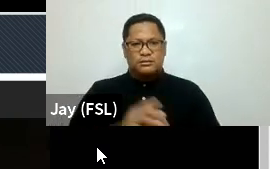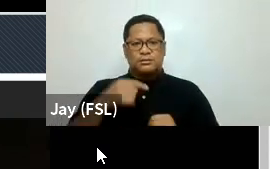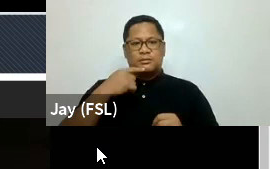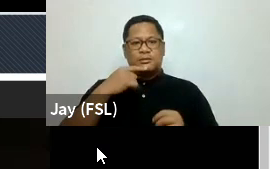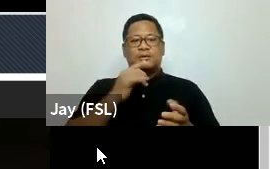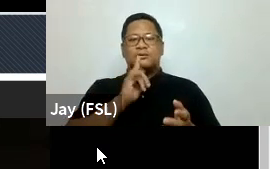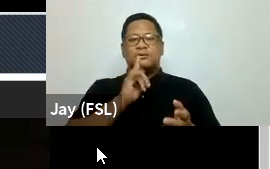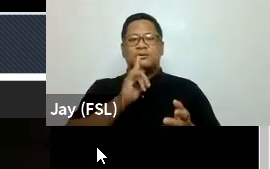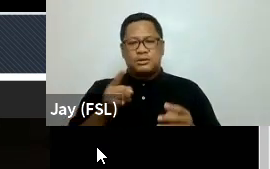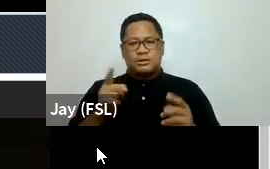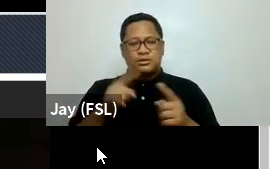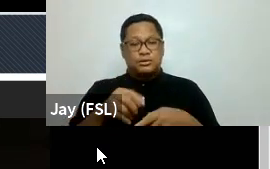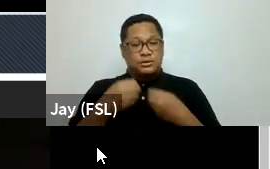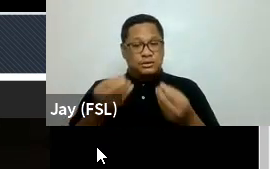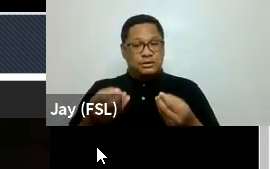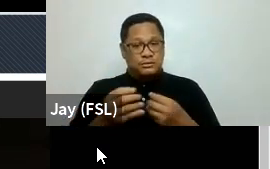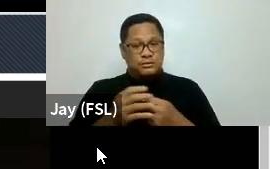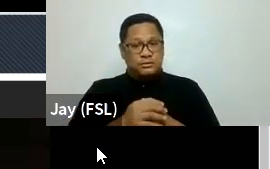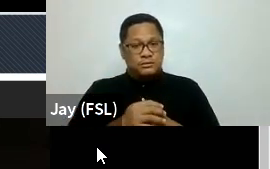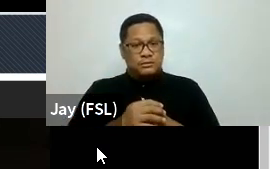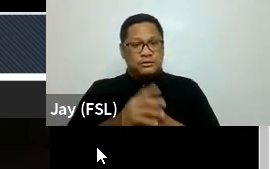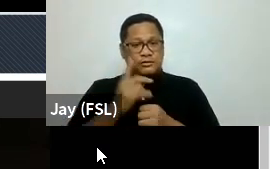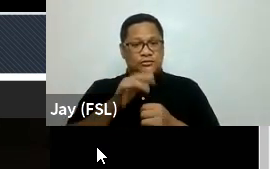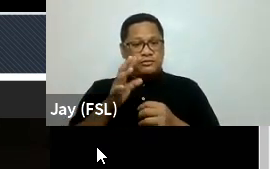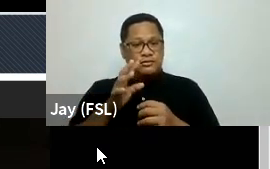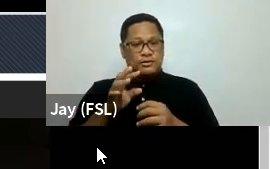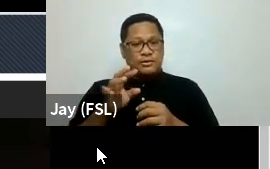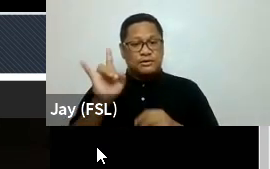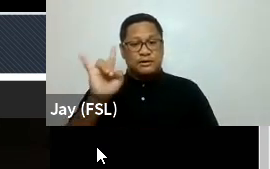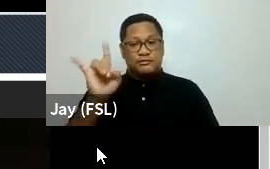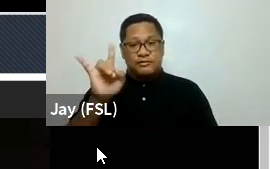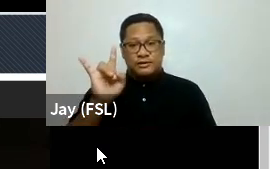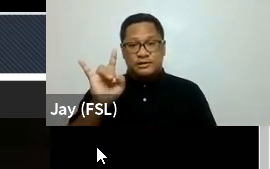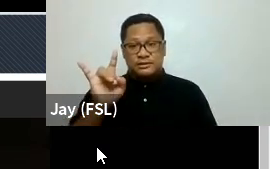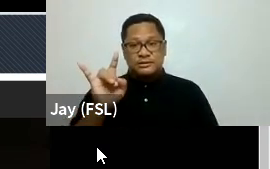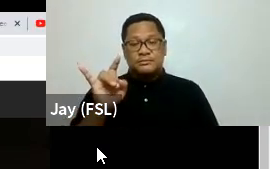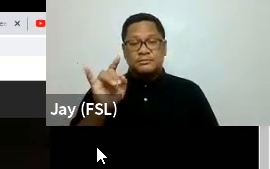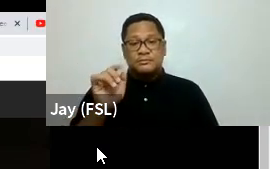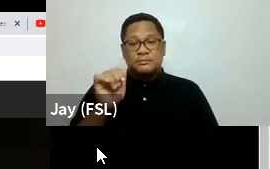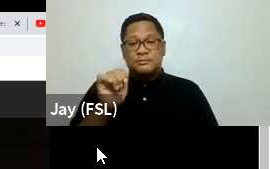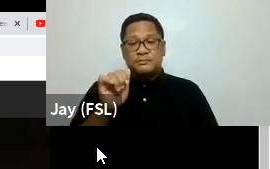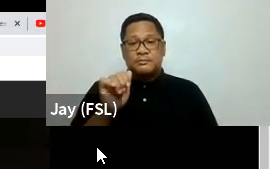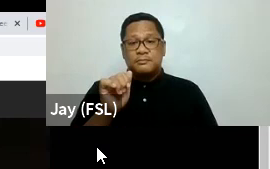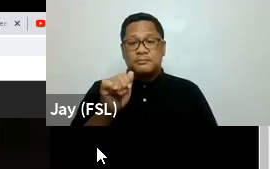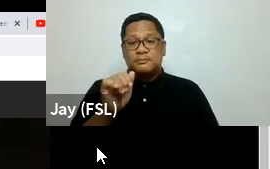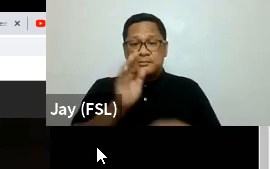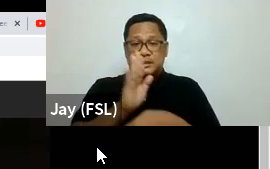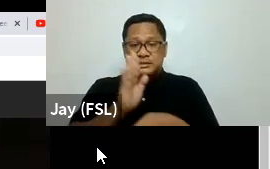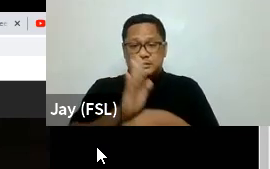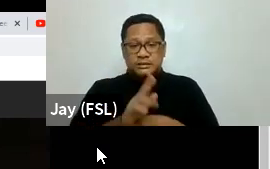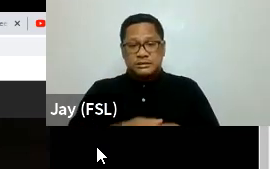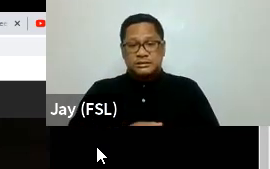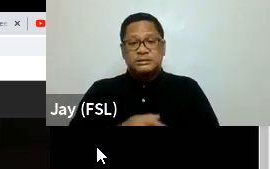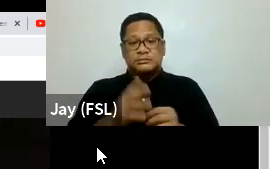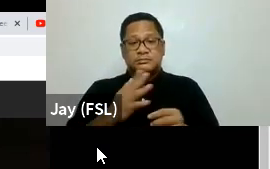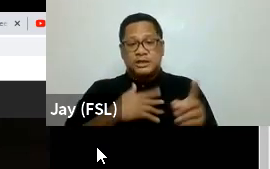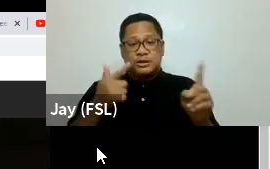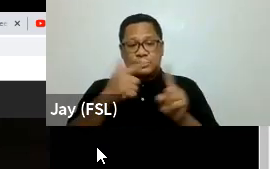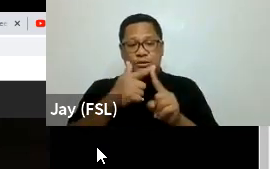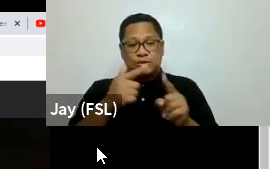before I decided to do the advertising business, ang goal ko talaga